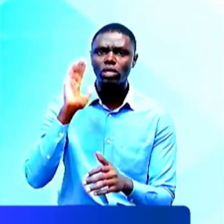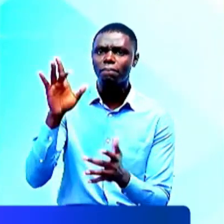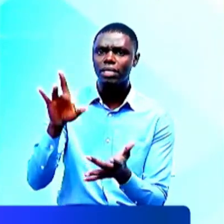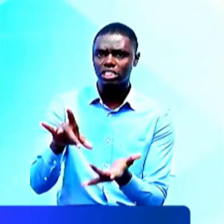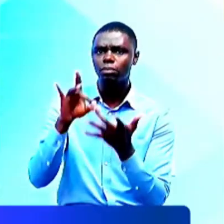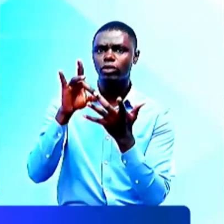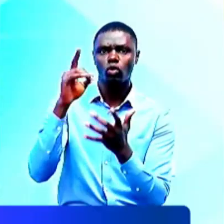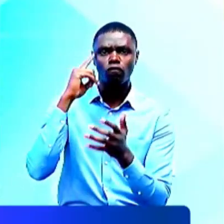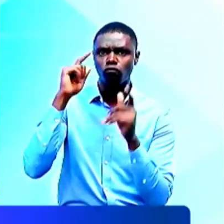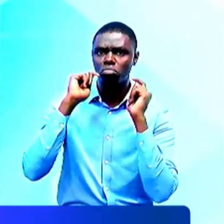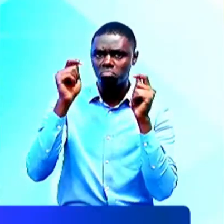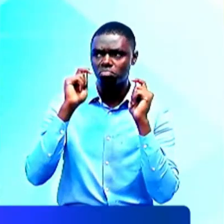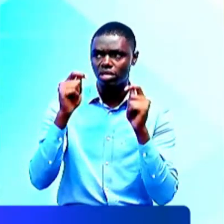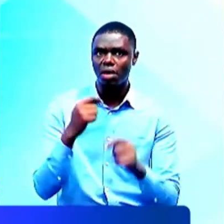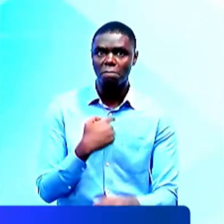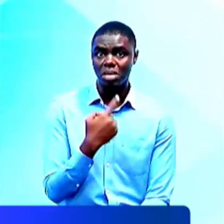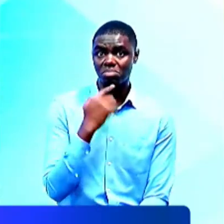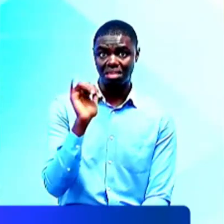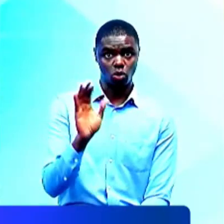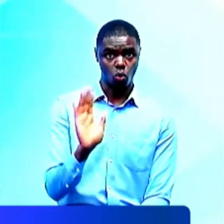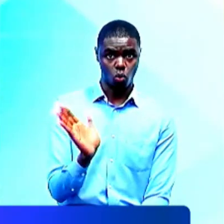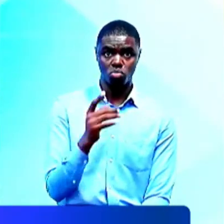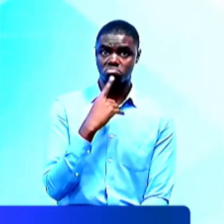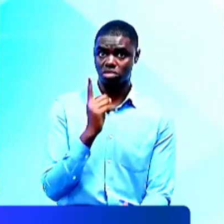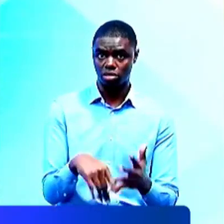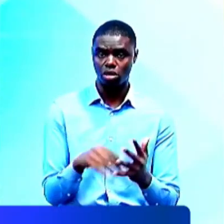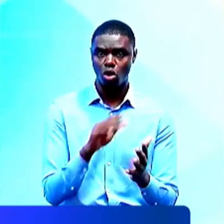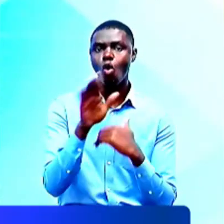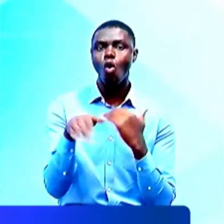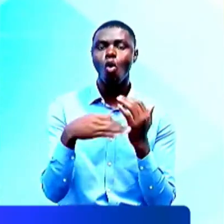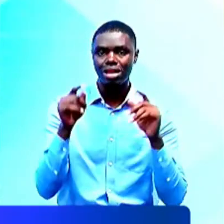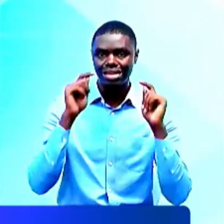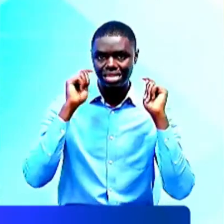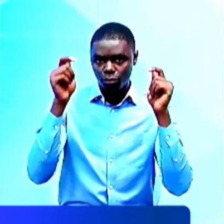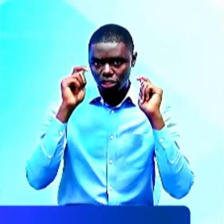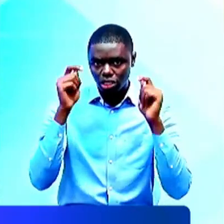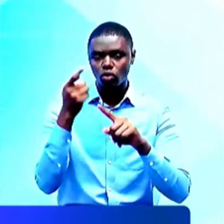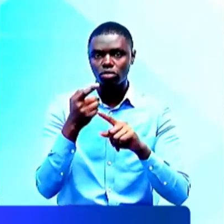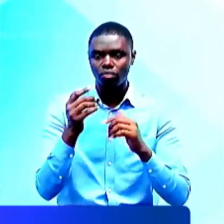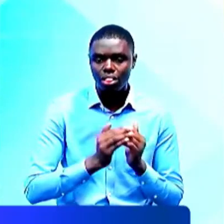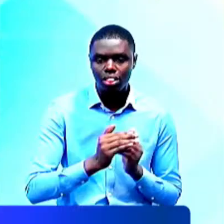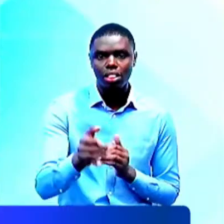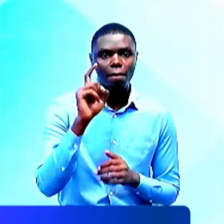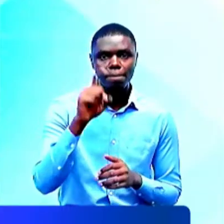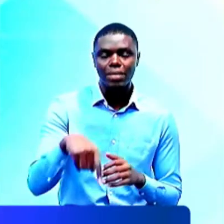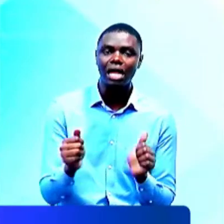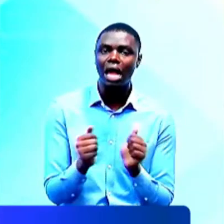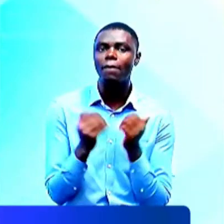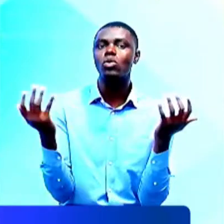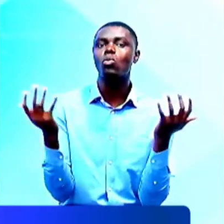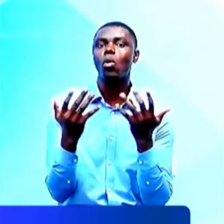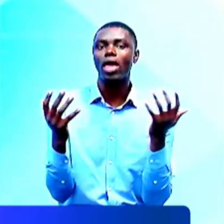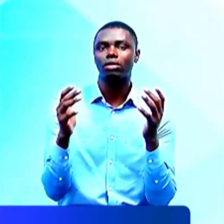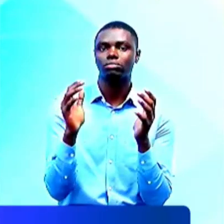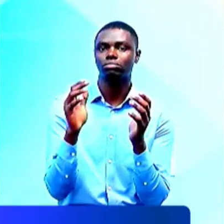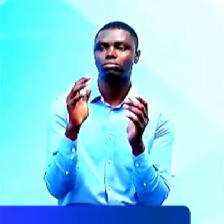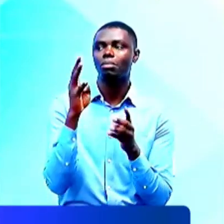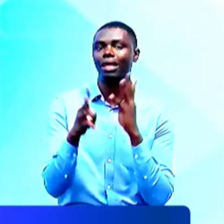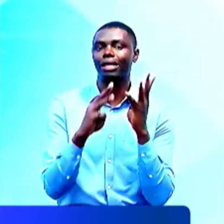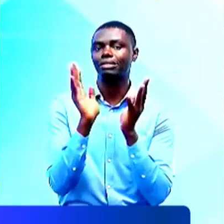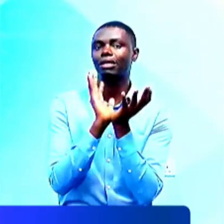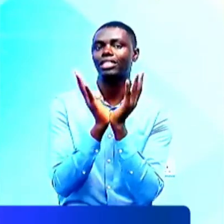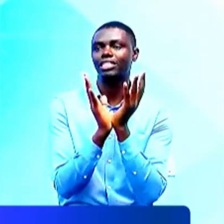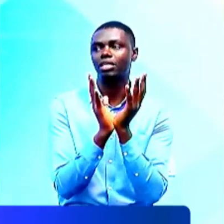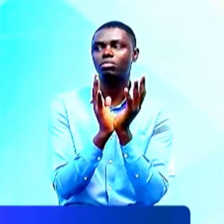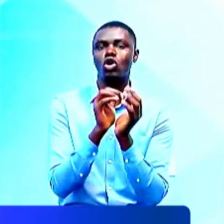say, okay, and I'm not saying it should be, but you could say all demonstrations from henceforth are supposed to be at Kasarani Stadium,